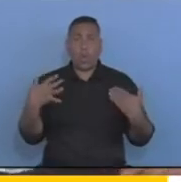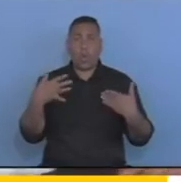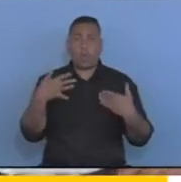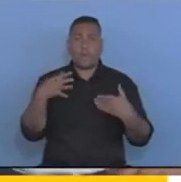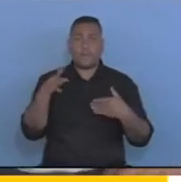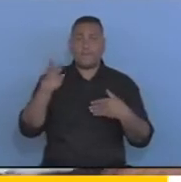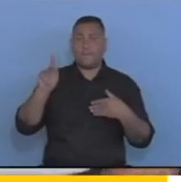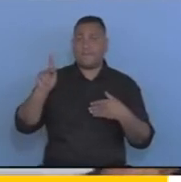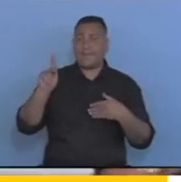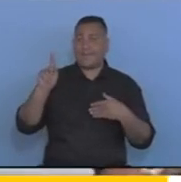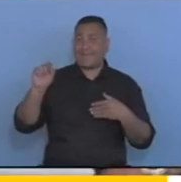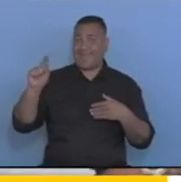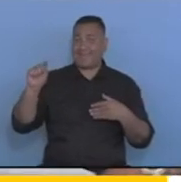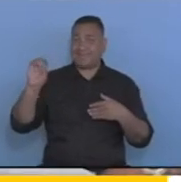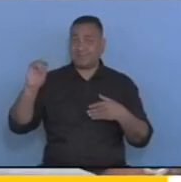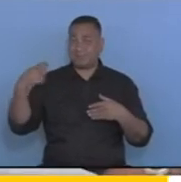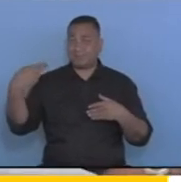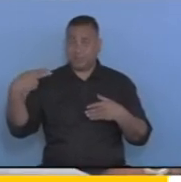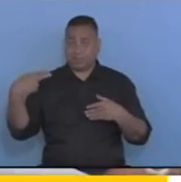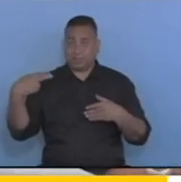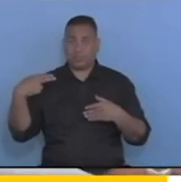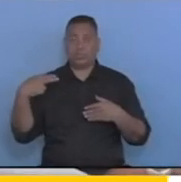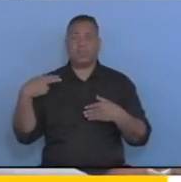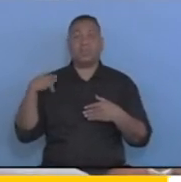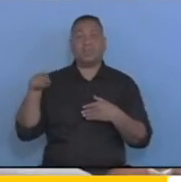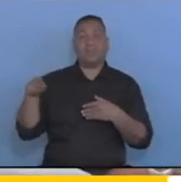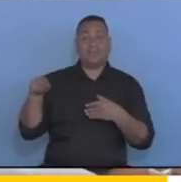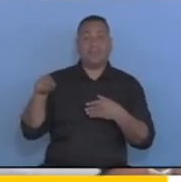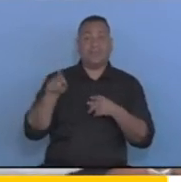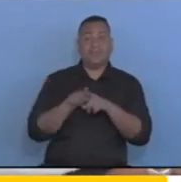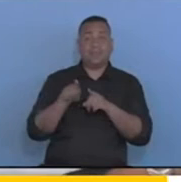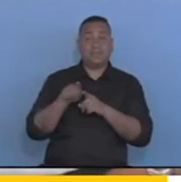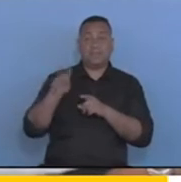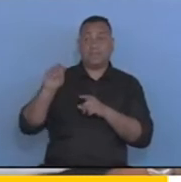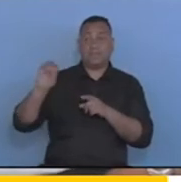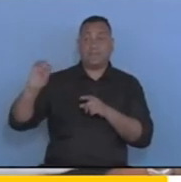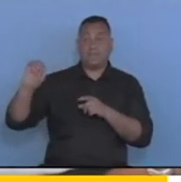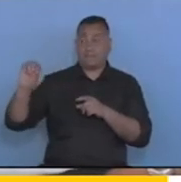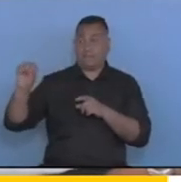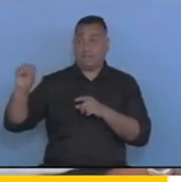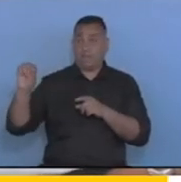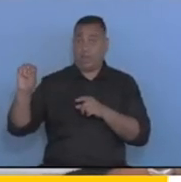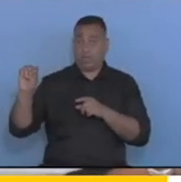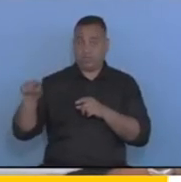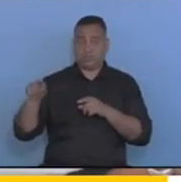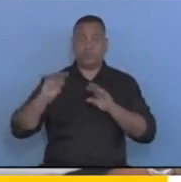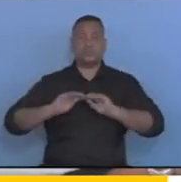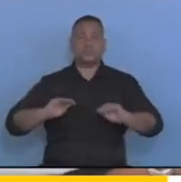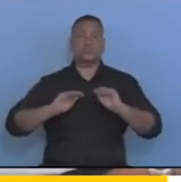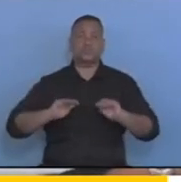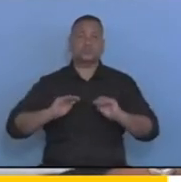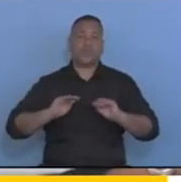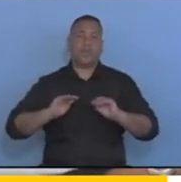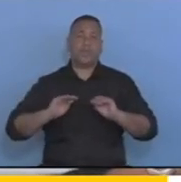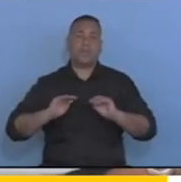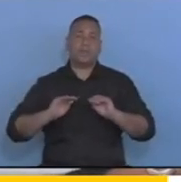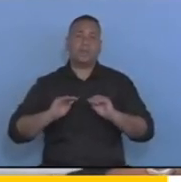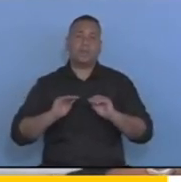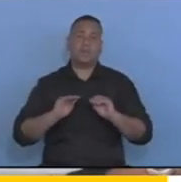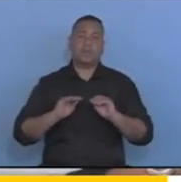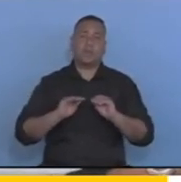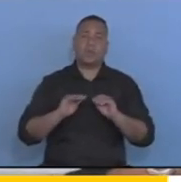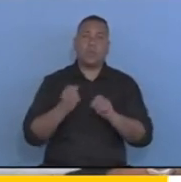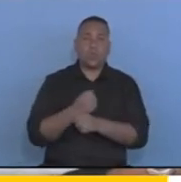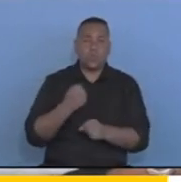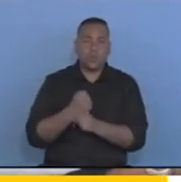been in the field for many years, and they just want to upskill themselves or maybe also get recognition of prior learning for their work they've been doing